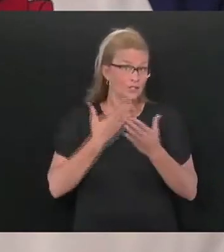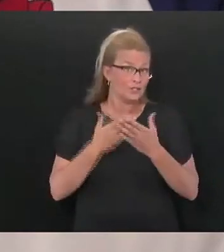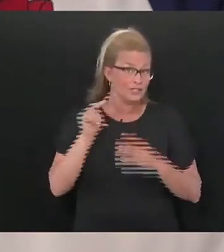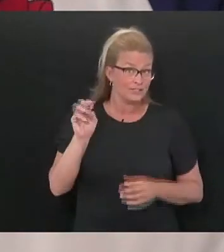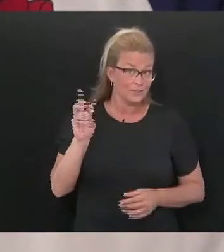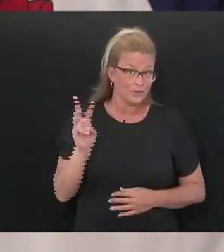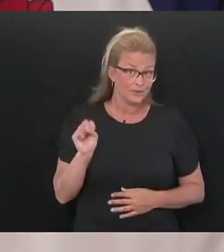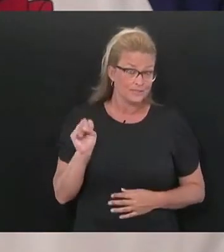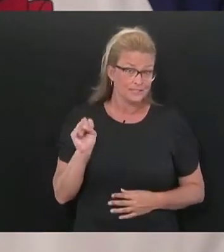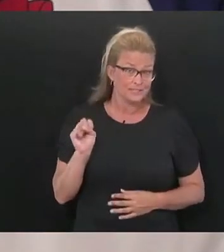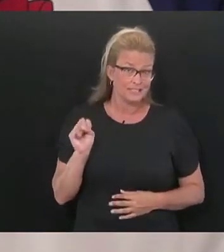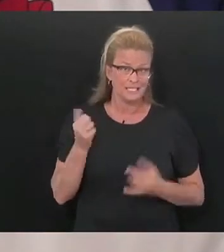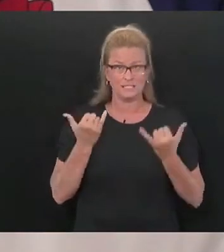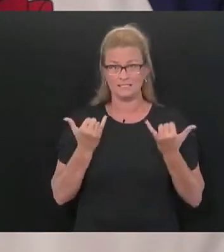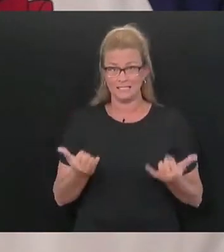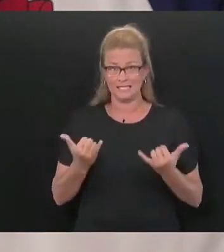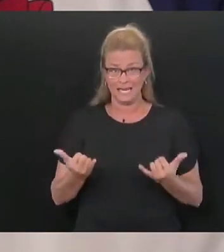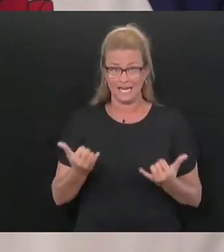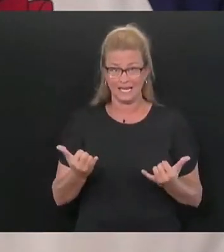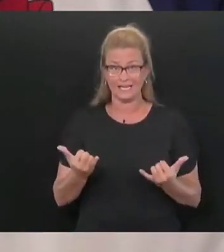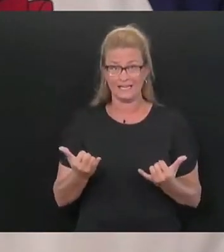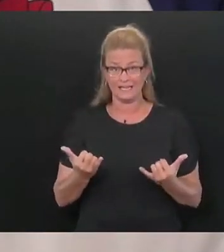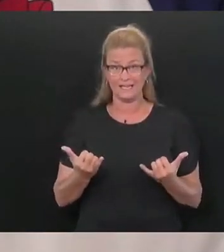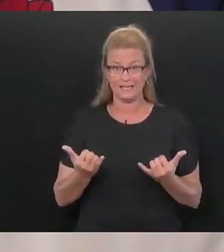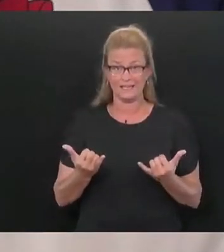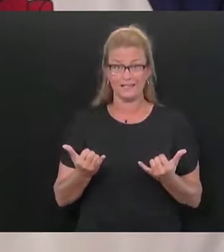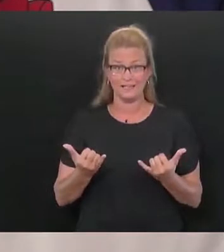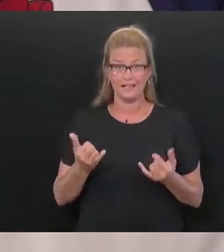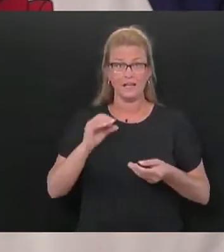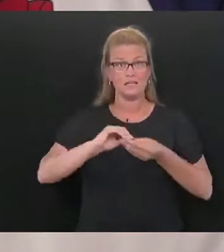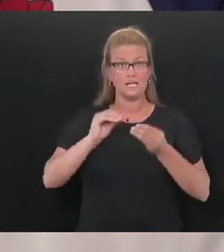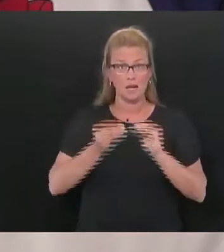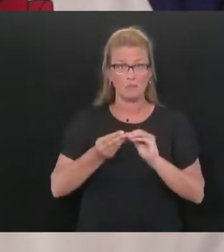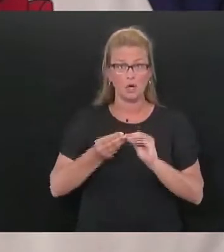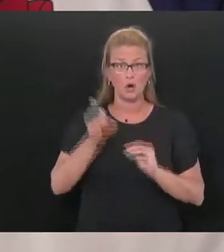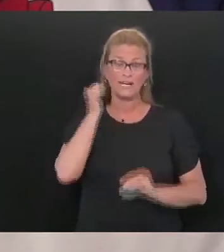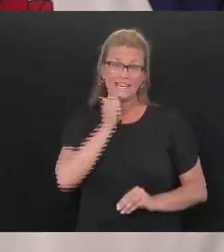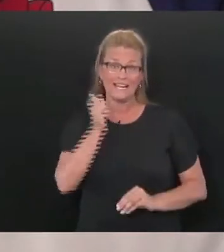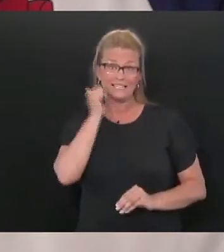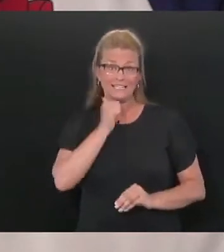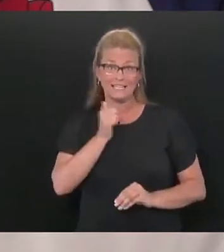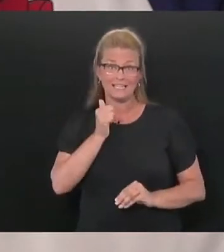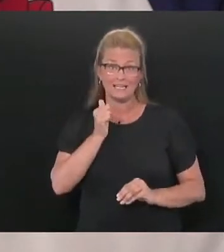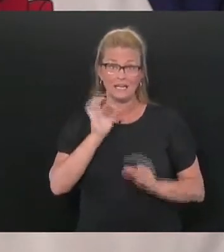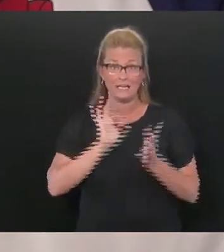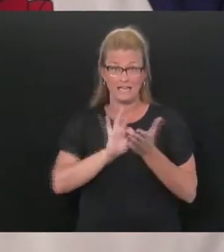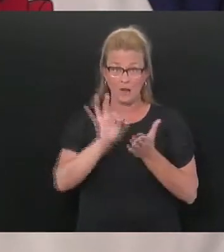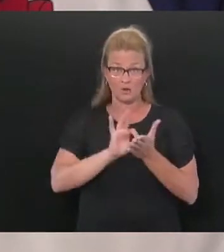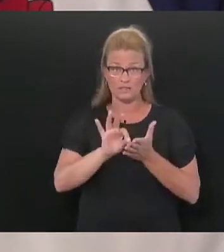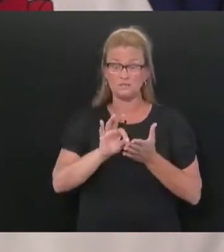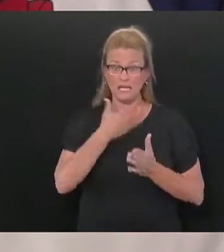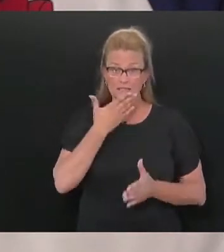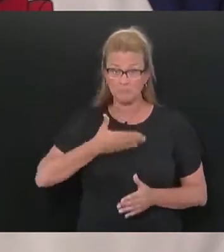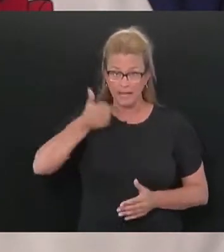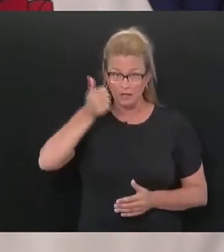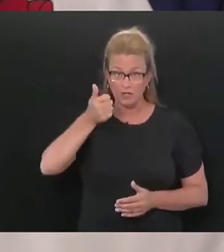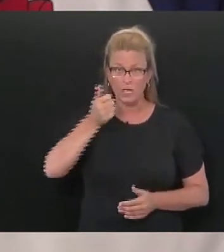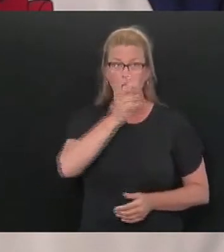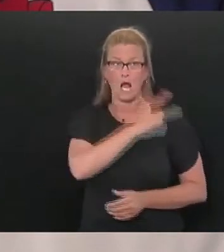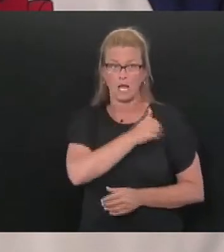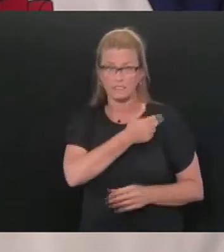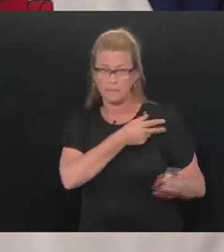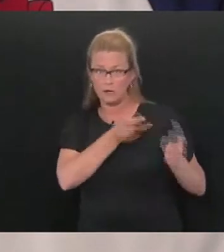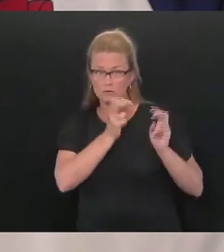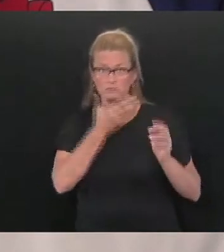is today the numbers on a daily basis are somewhat better, and the active cases are better, and the